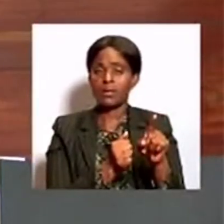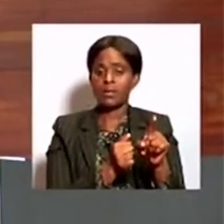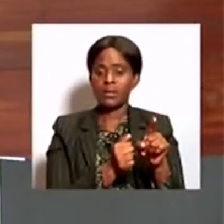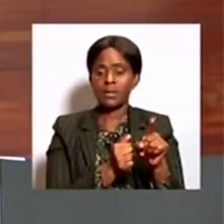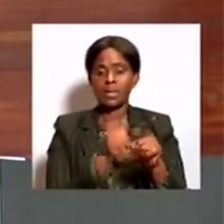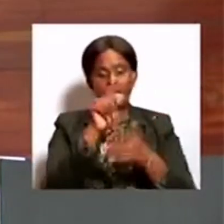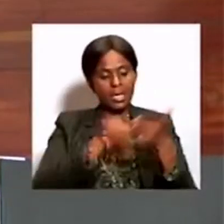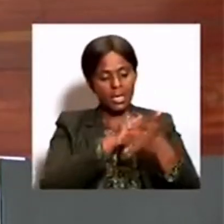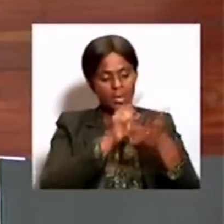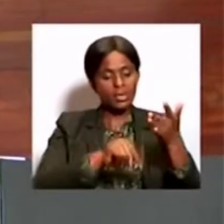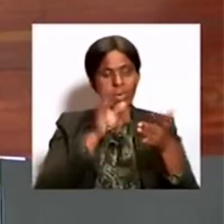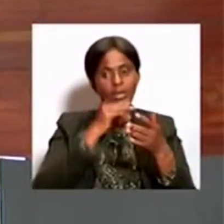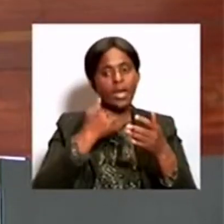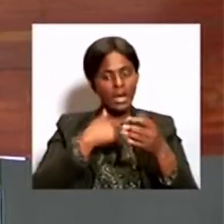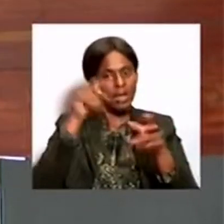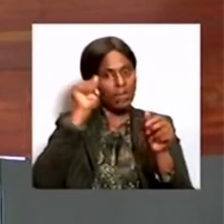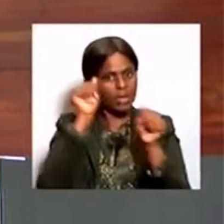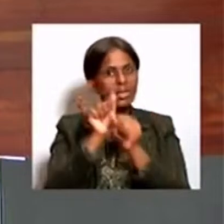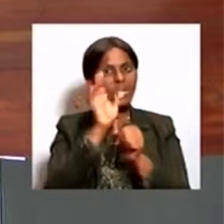cancelled. They have agreed.